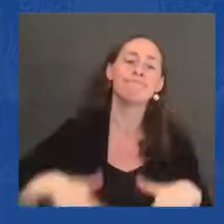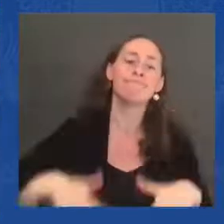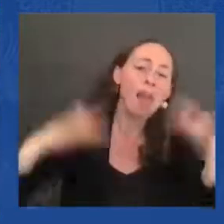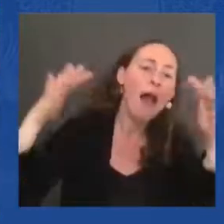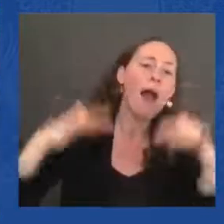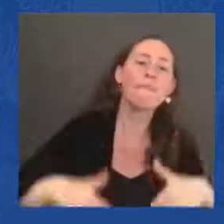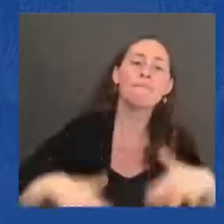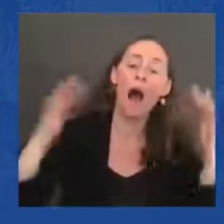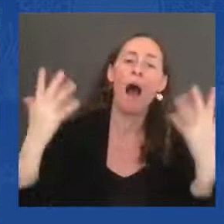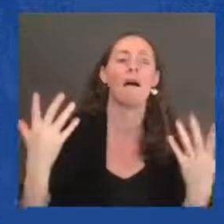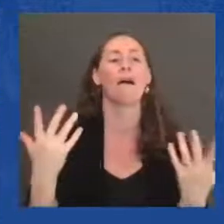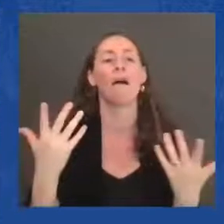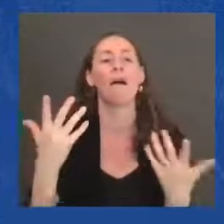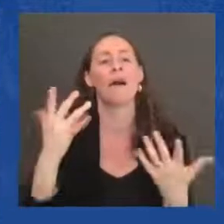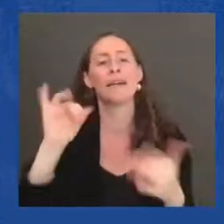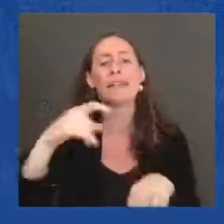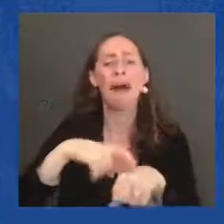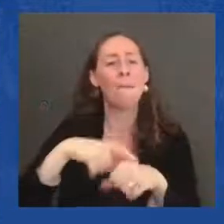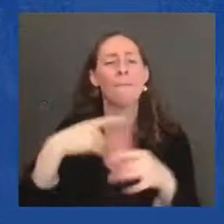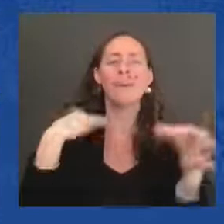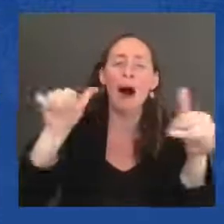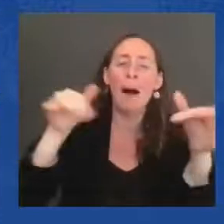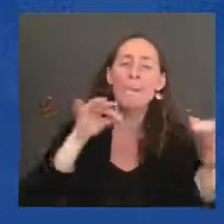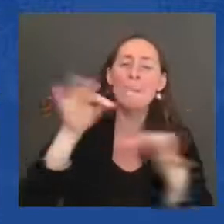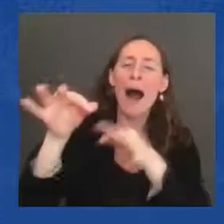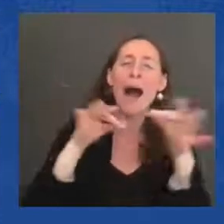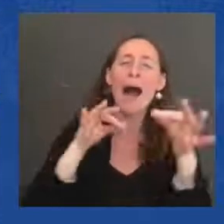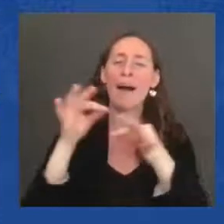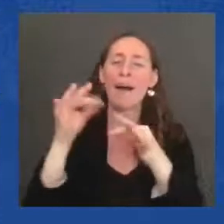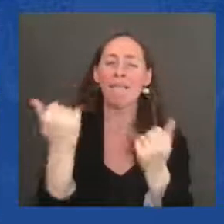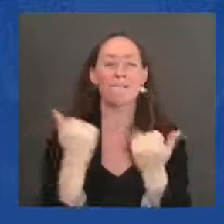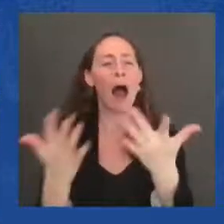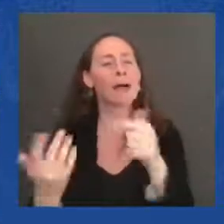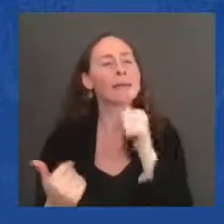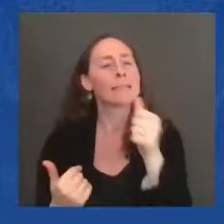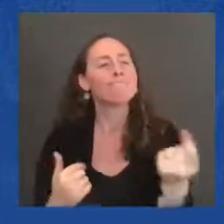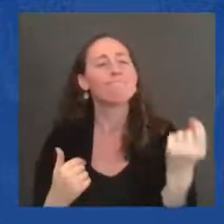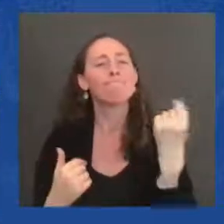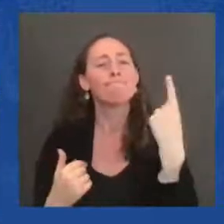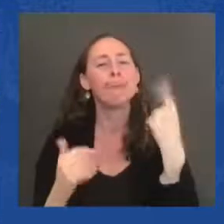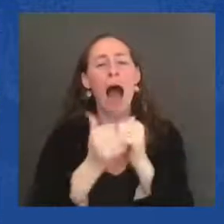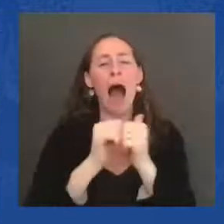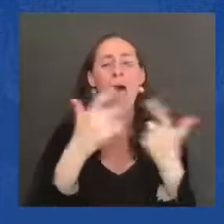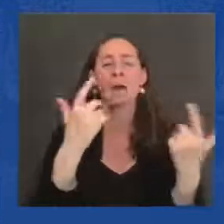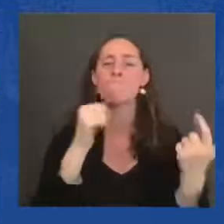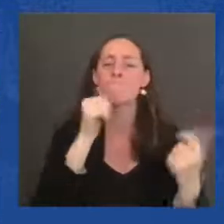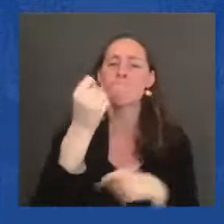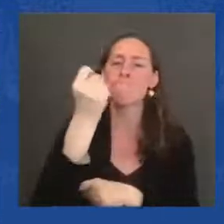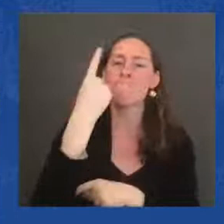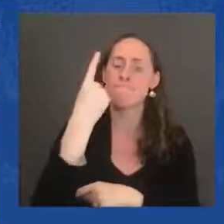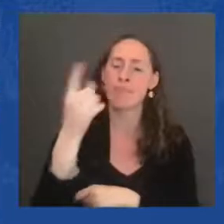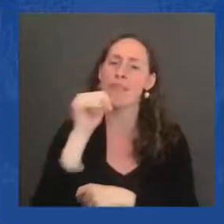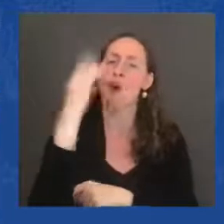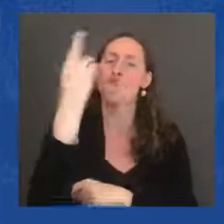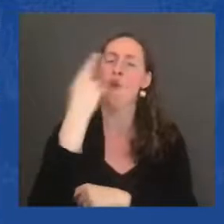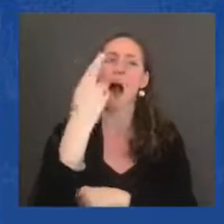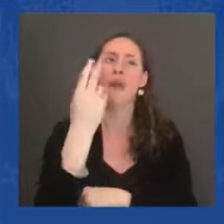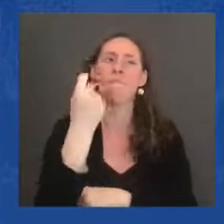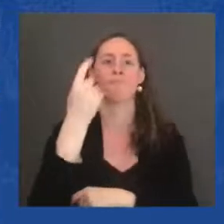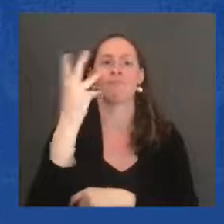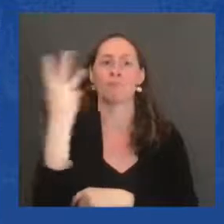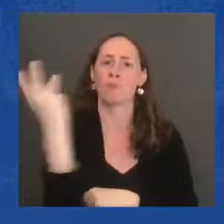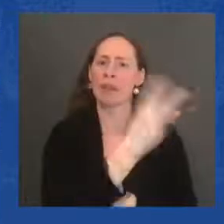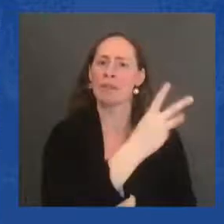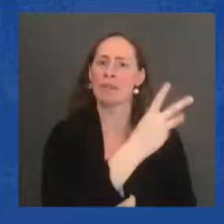West is. But more acreage is burned than the entire state of New Jersey, which is a big